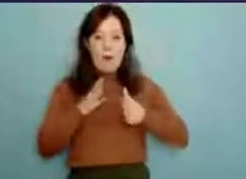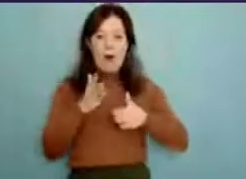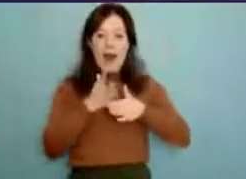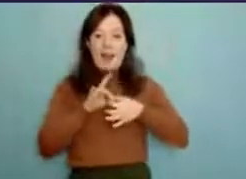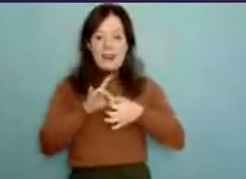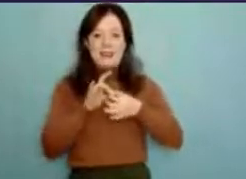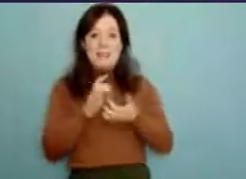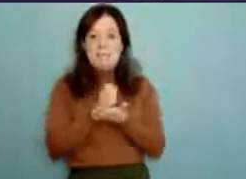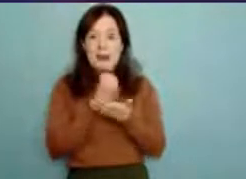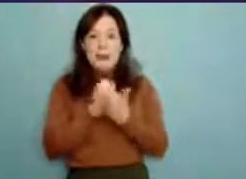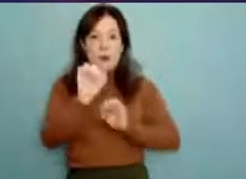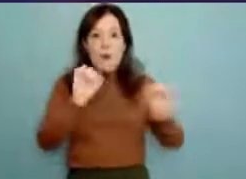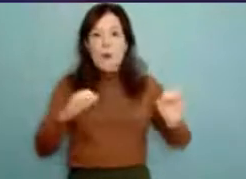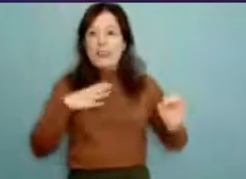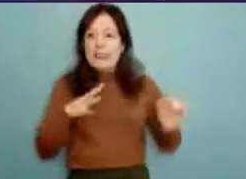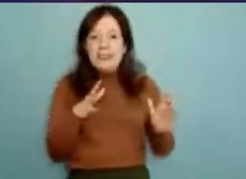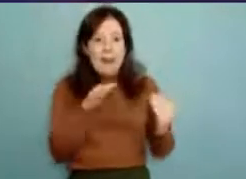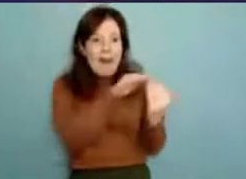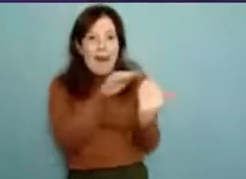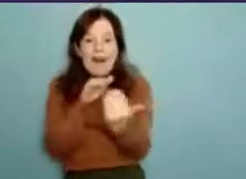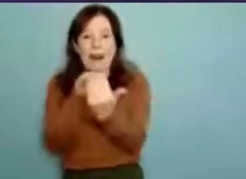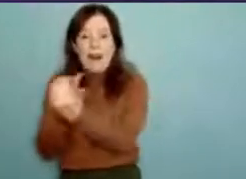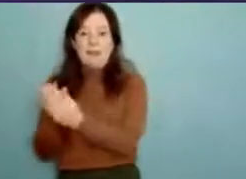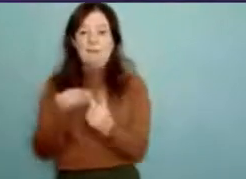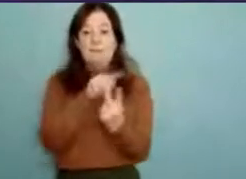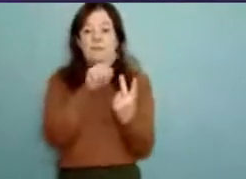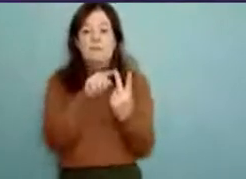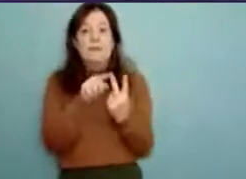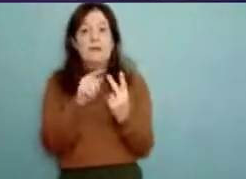needs. Tackle inequality of outcomes.